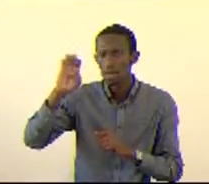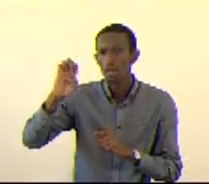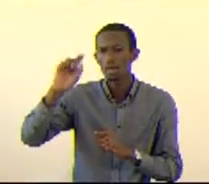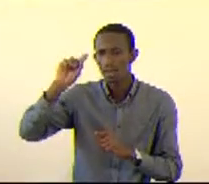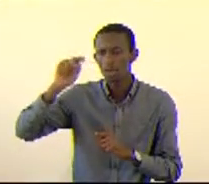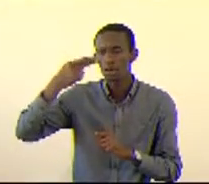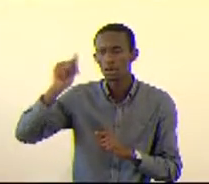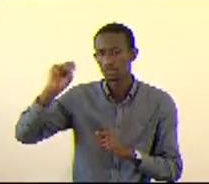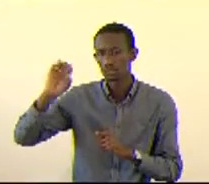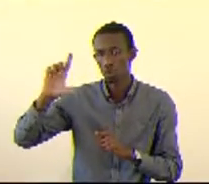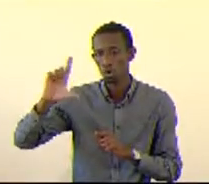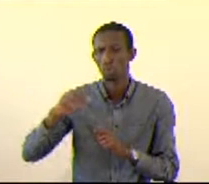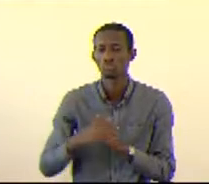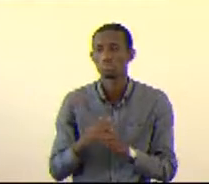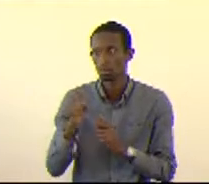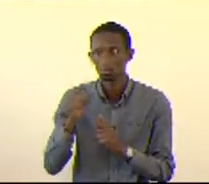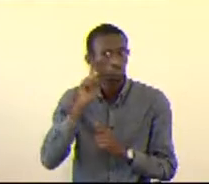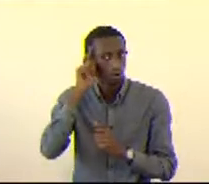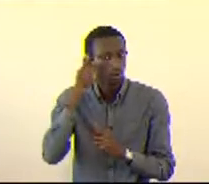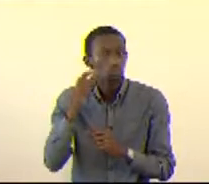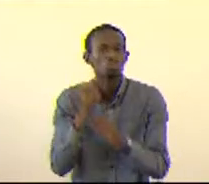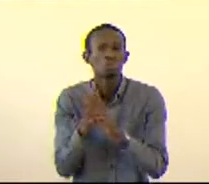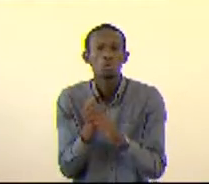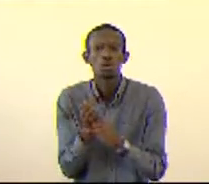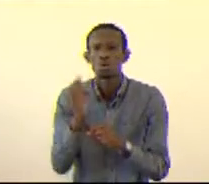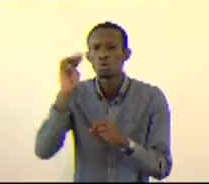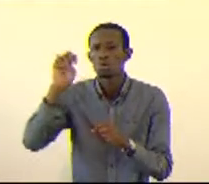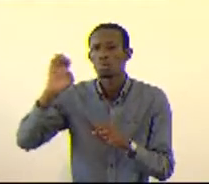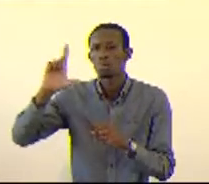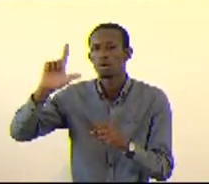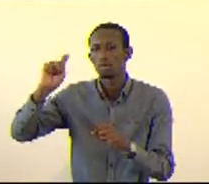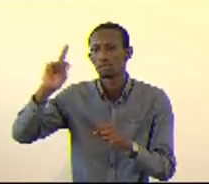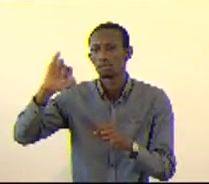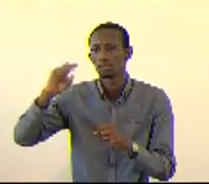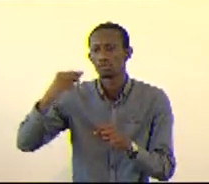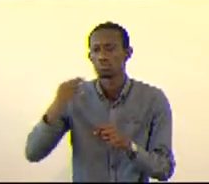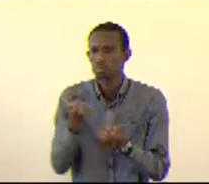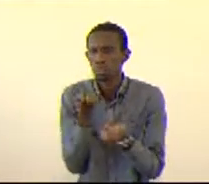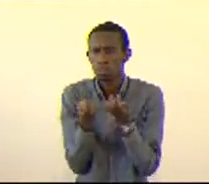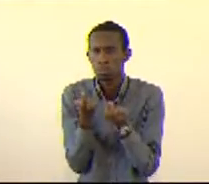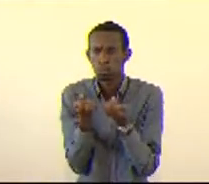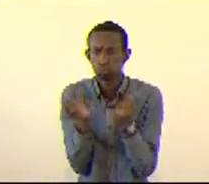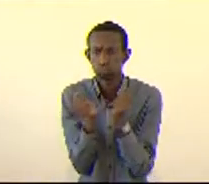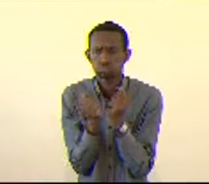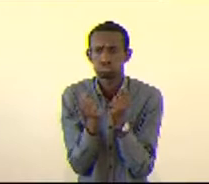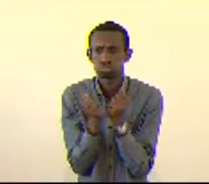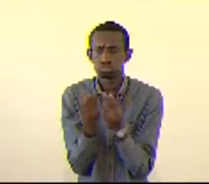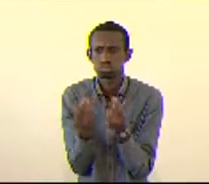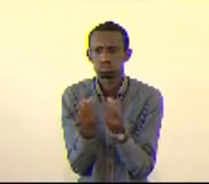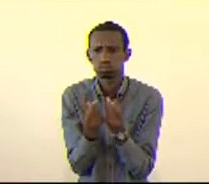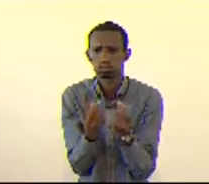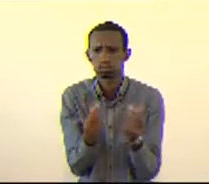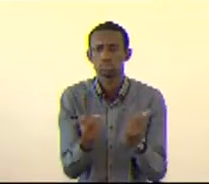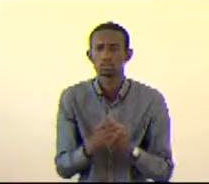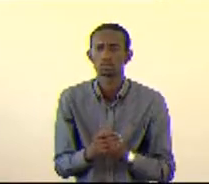Now, because we are talking of melting, there's no need for us to consider the temperature. Okay? They are just giving us information, but we shall not use